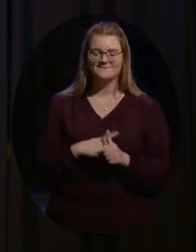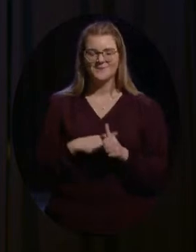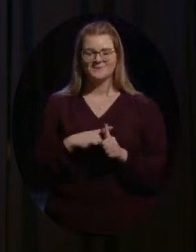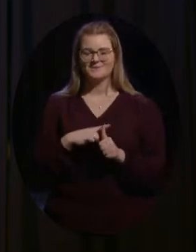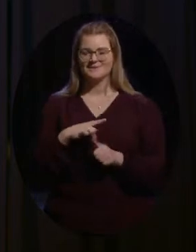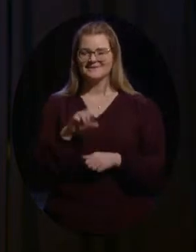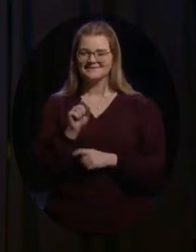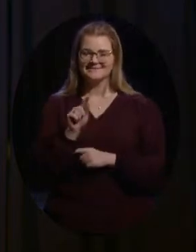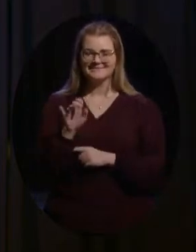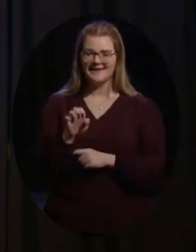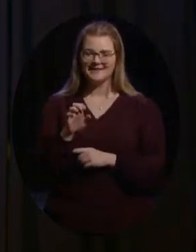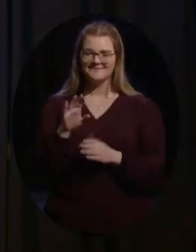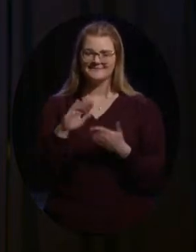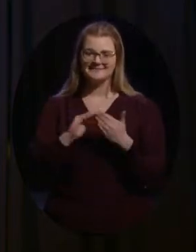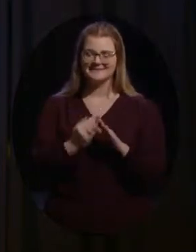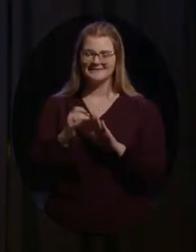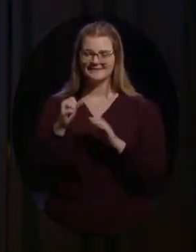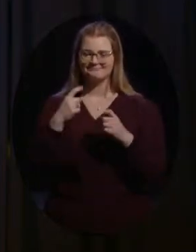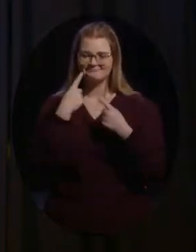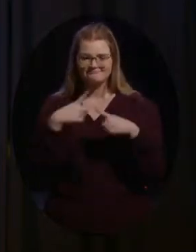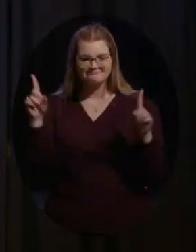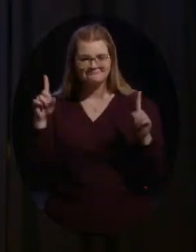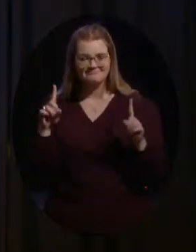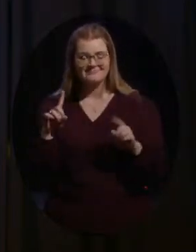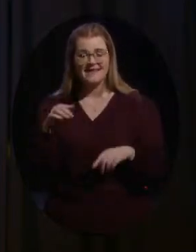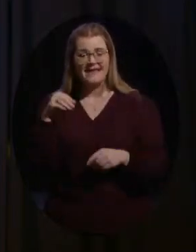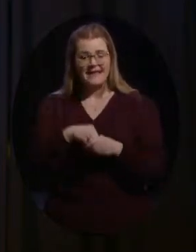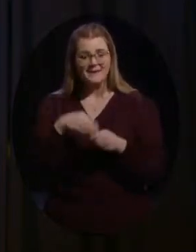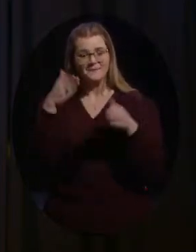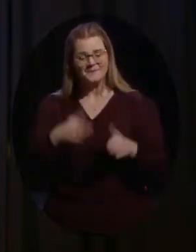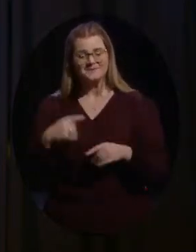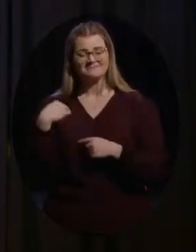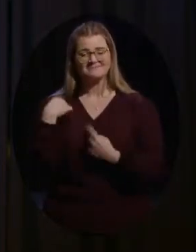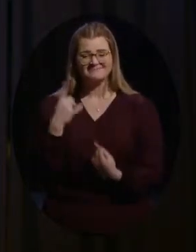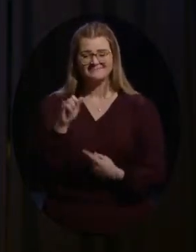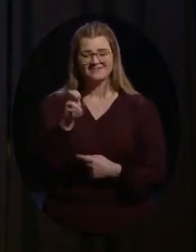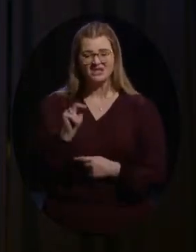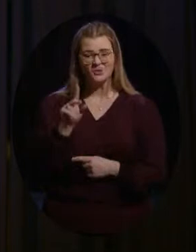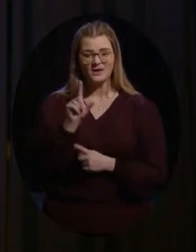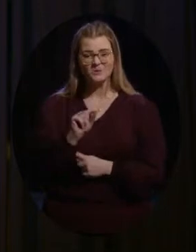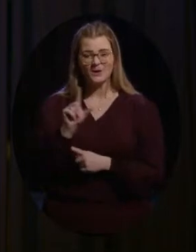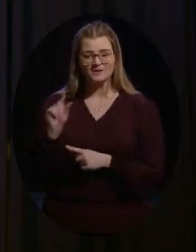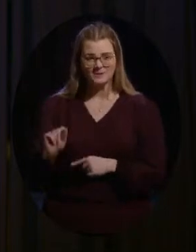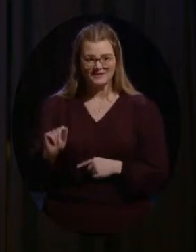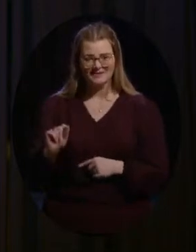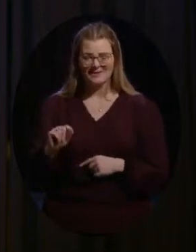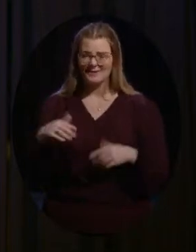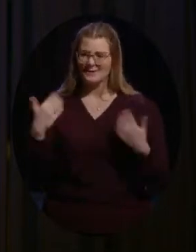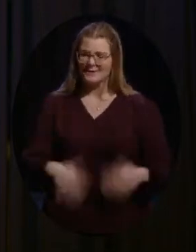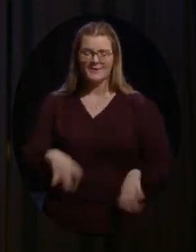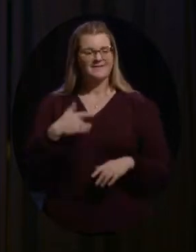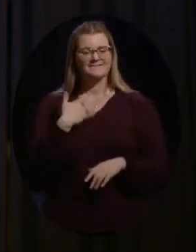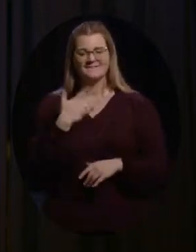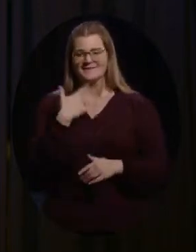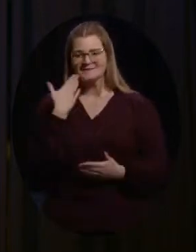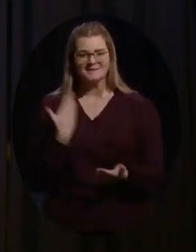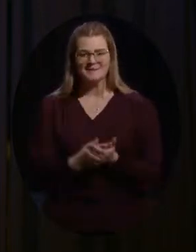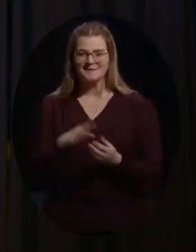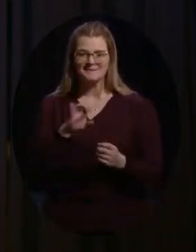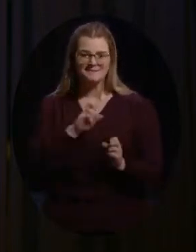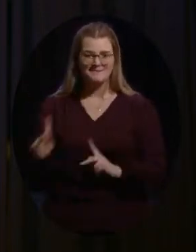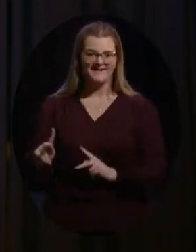of the City address in person since January 2020? And damn, it feels good to be back in front of you all